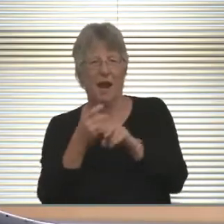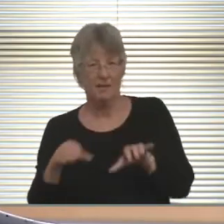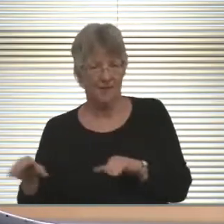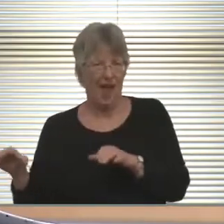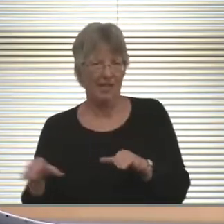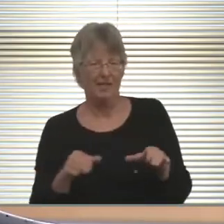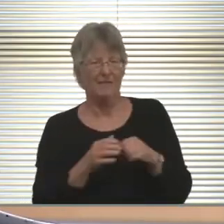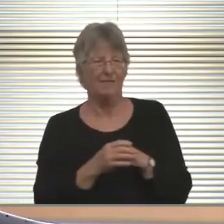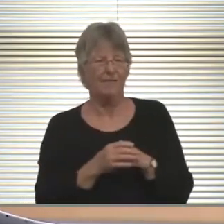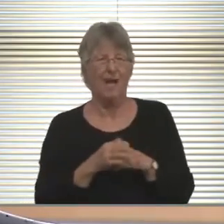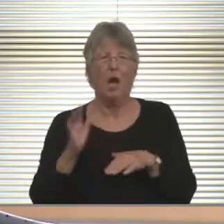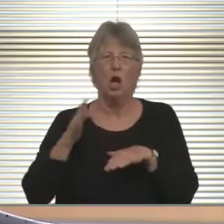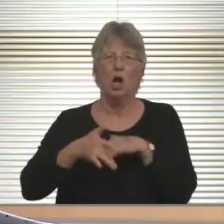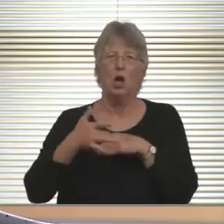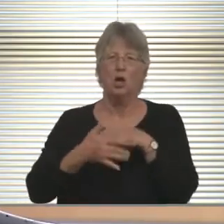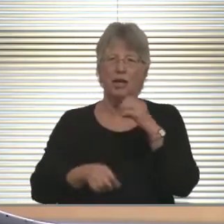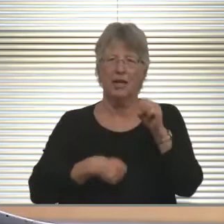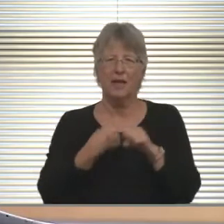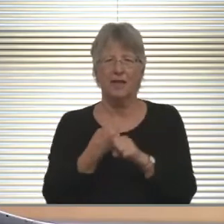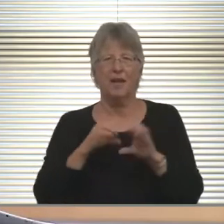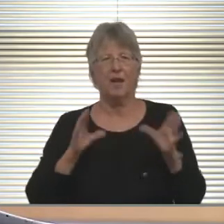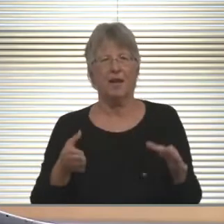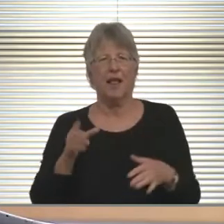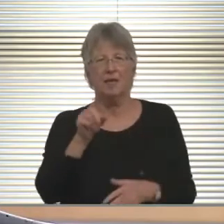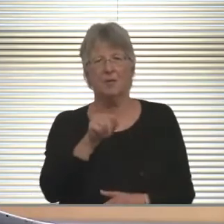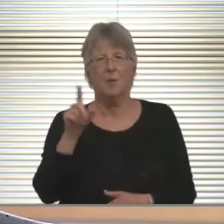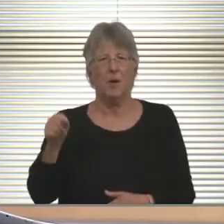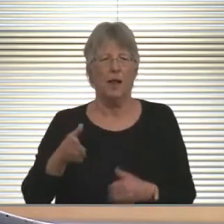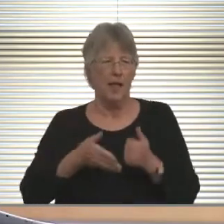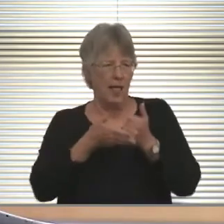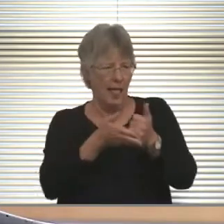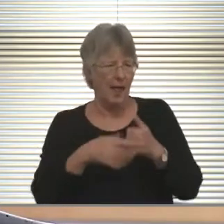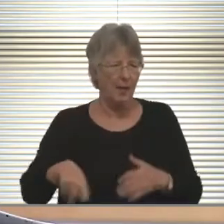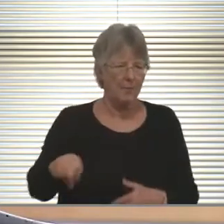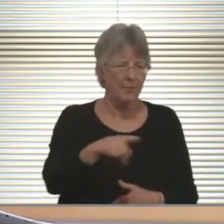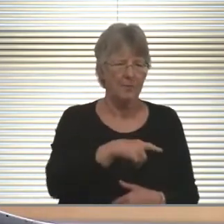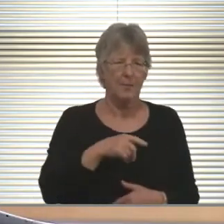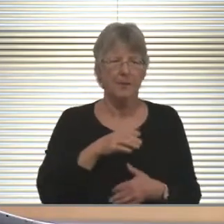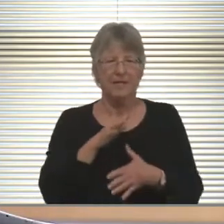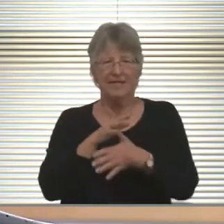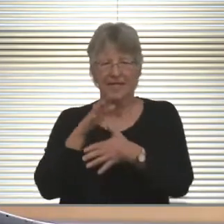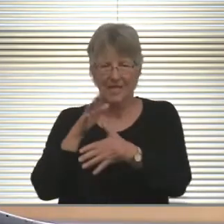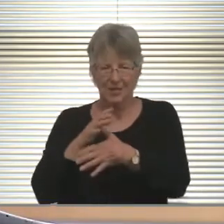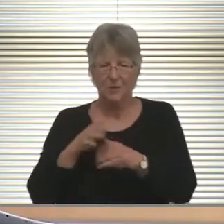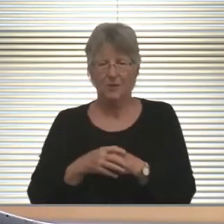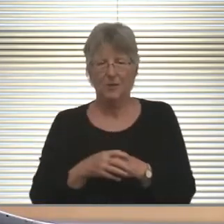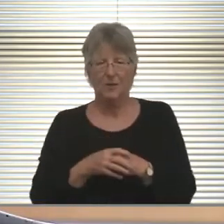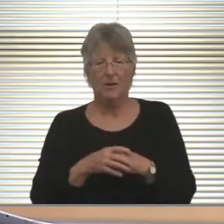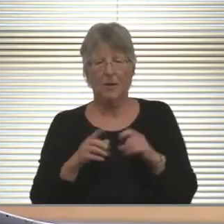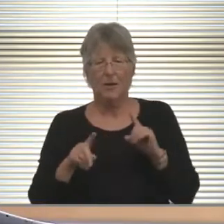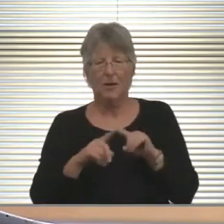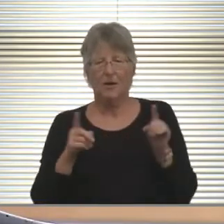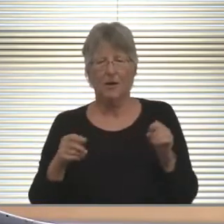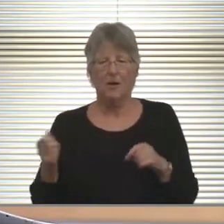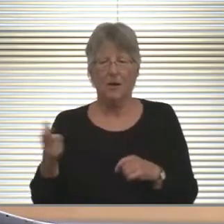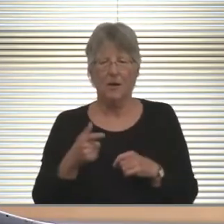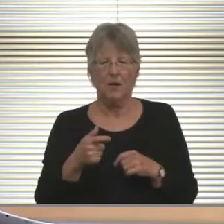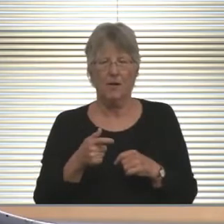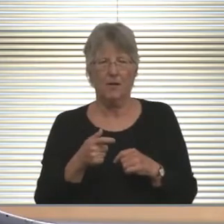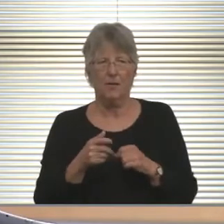in the 2020 school year, the class of 2020 held some events for their seniors. They had diploma pickups. However, this